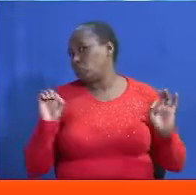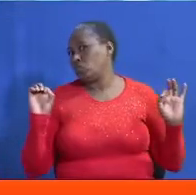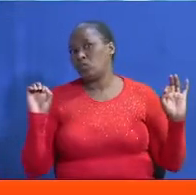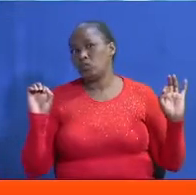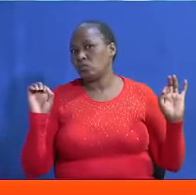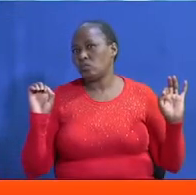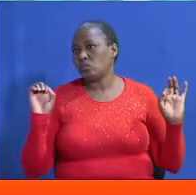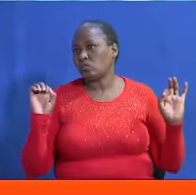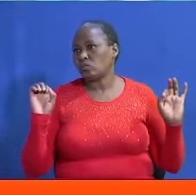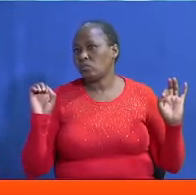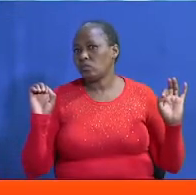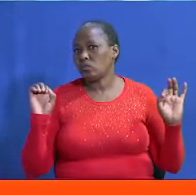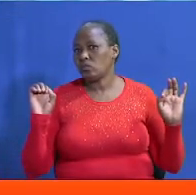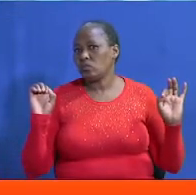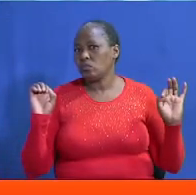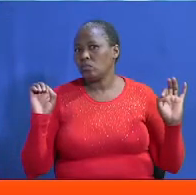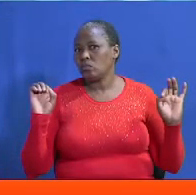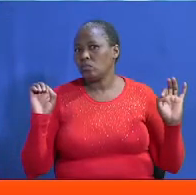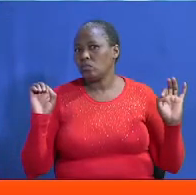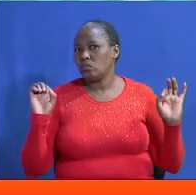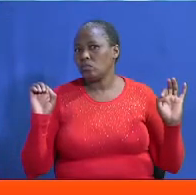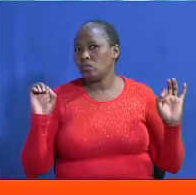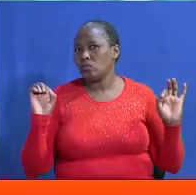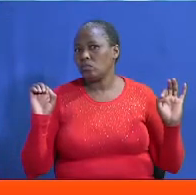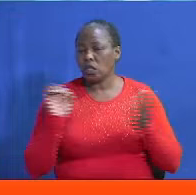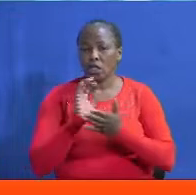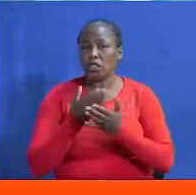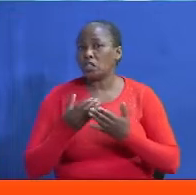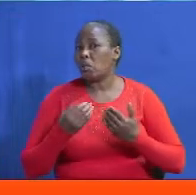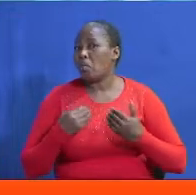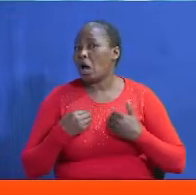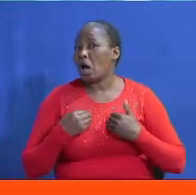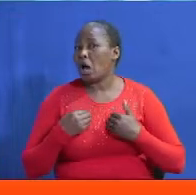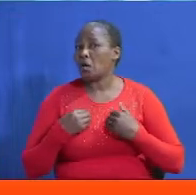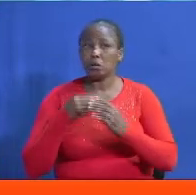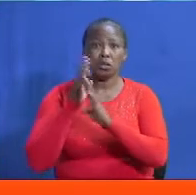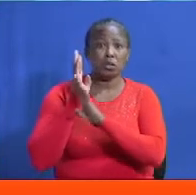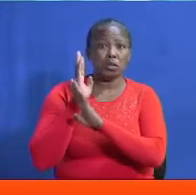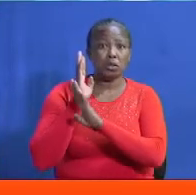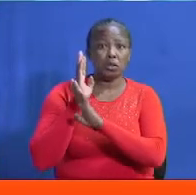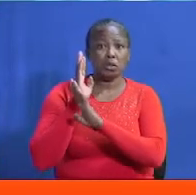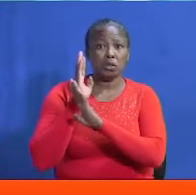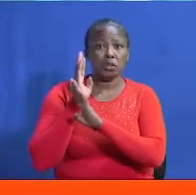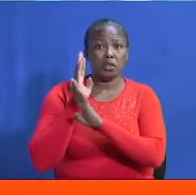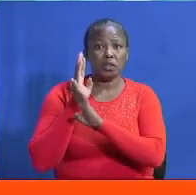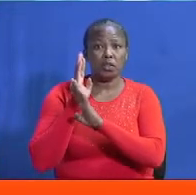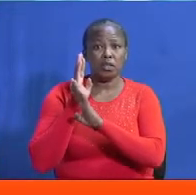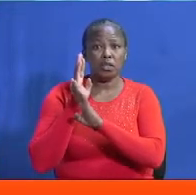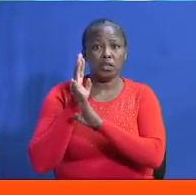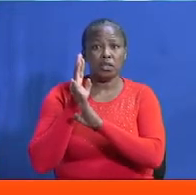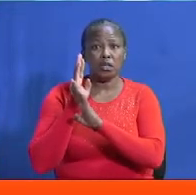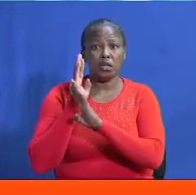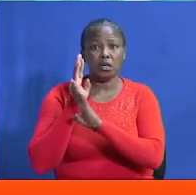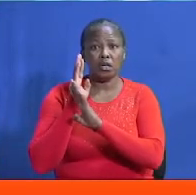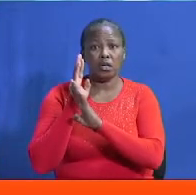did not have polling clerk signatures. Mm-hmm. Some of them did not have security features, which the IBC had said that